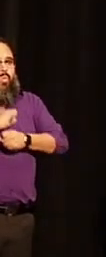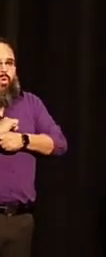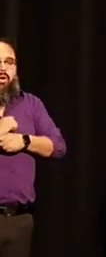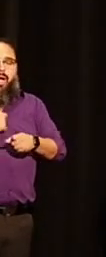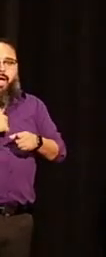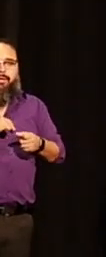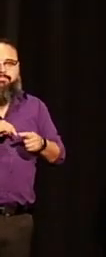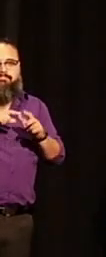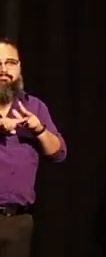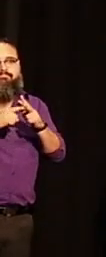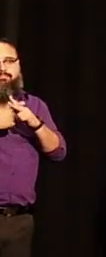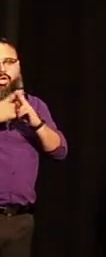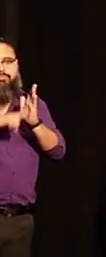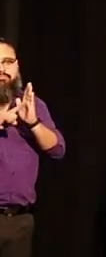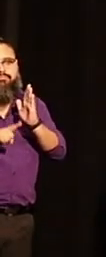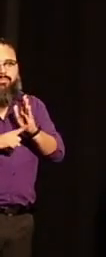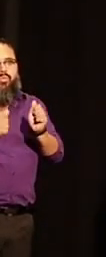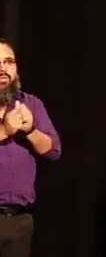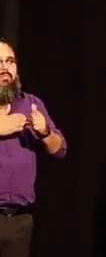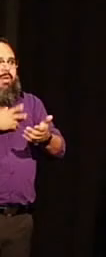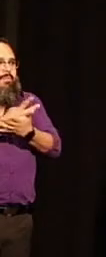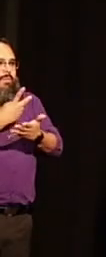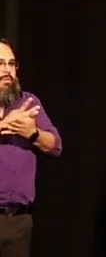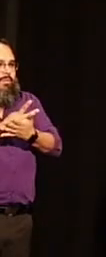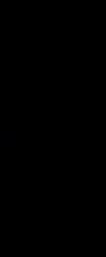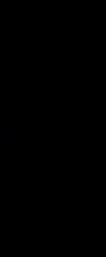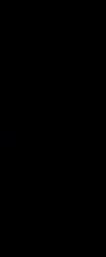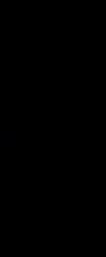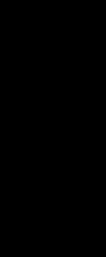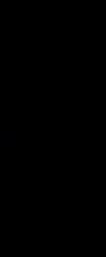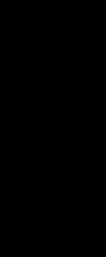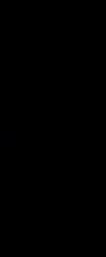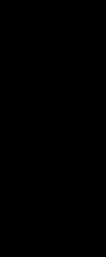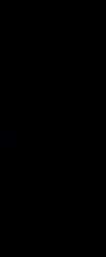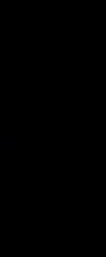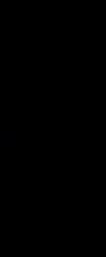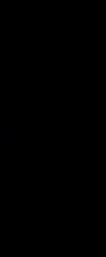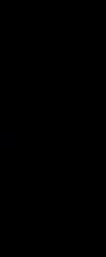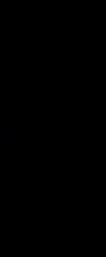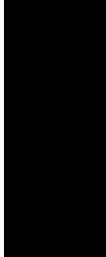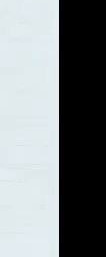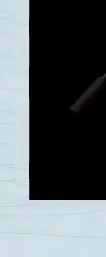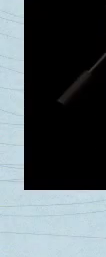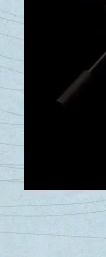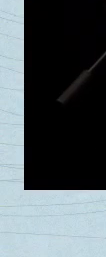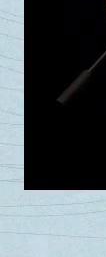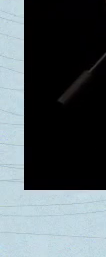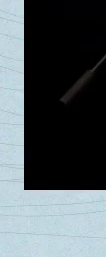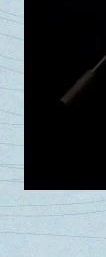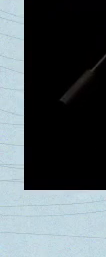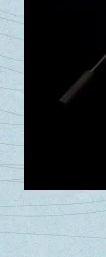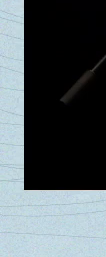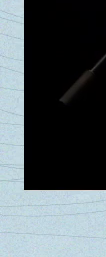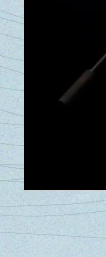master. And it was on estimating demographic parameters for a population of melon-headed whales in the